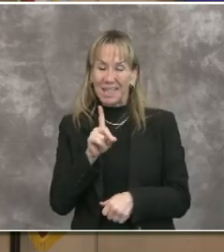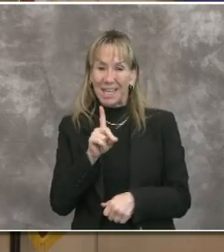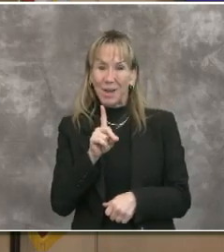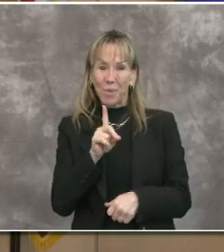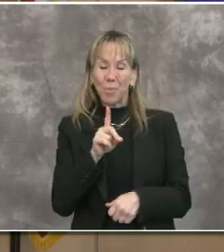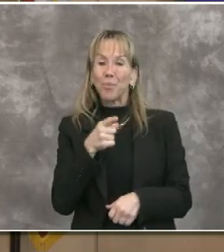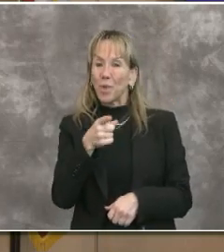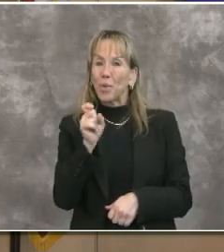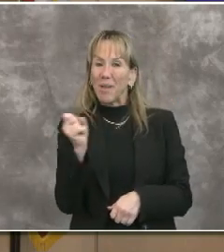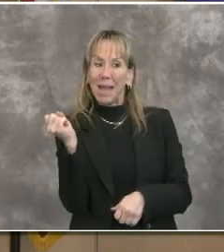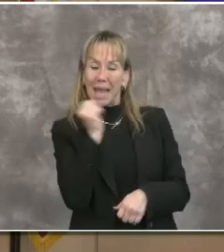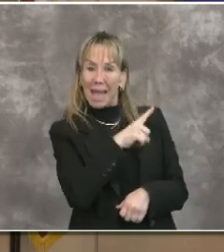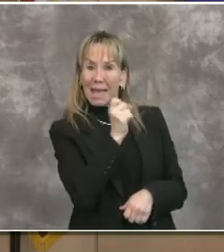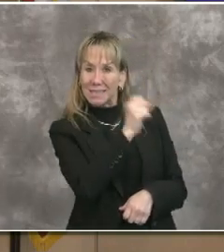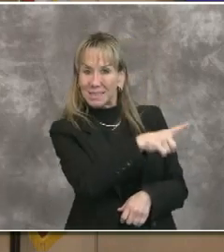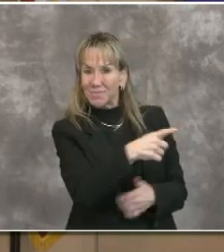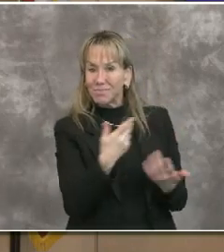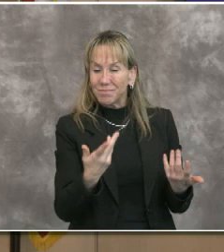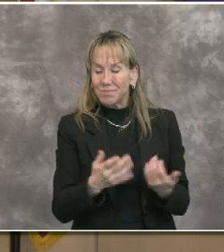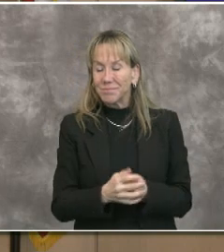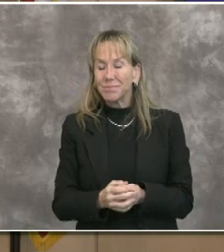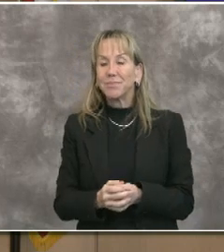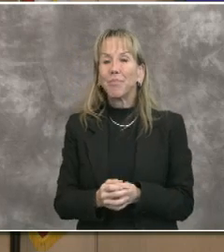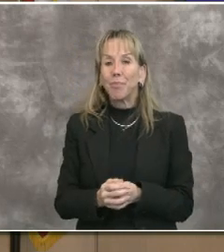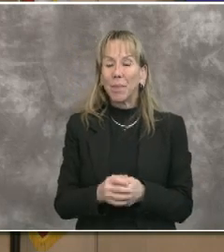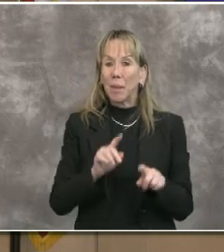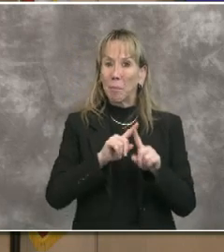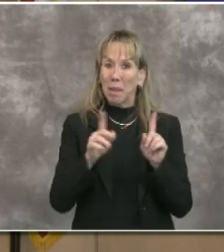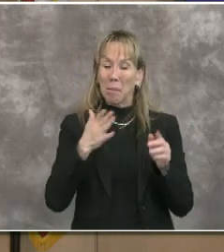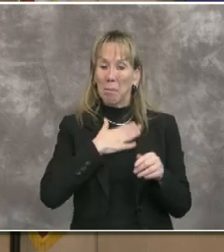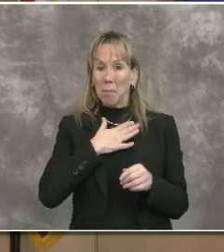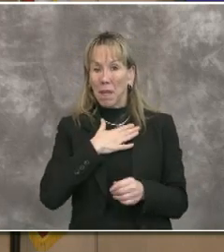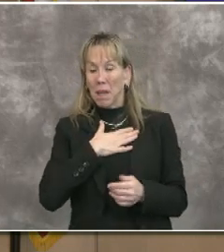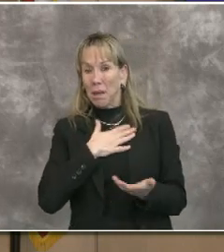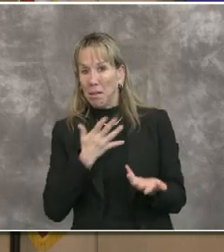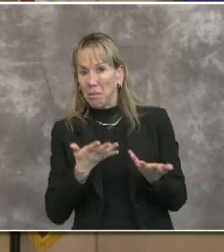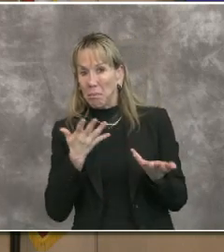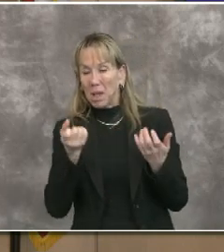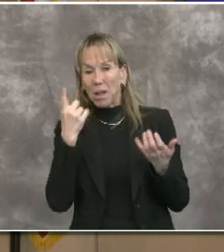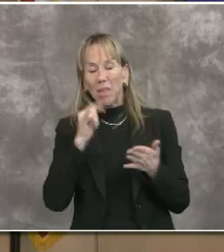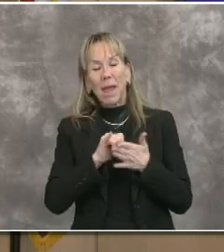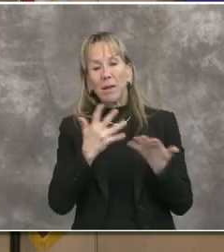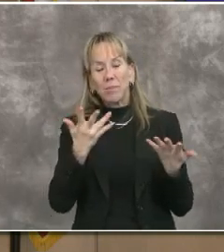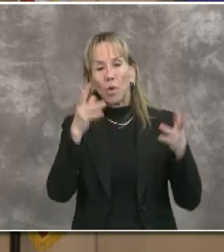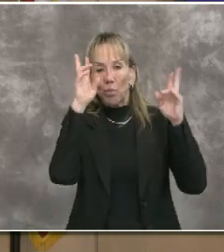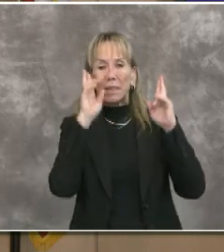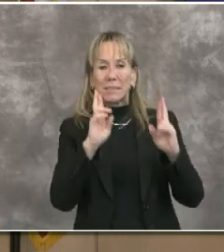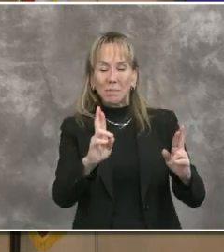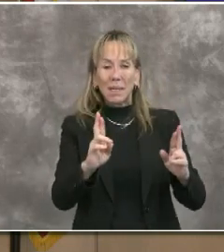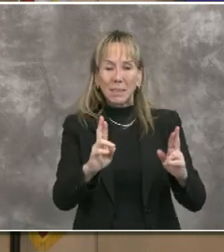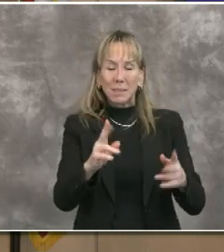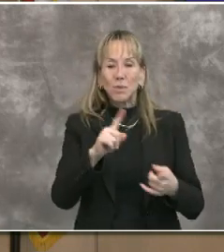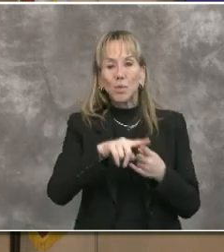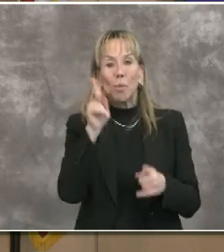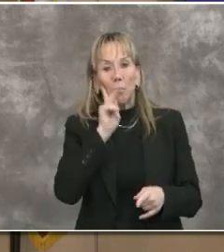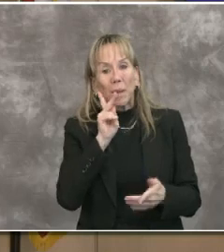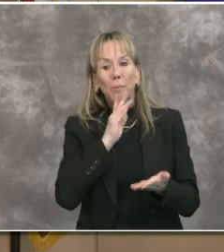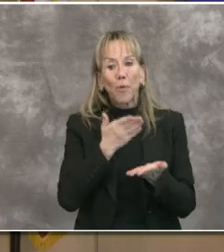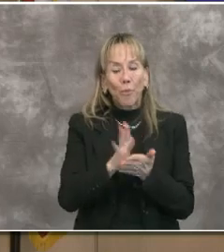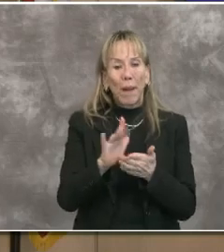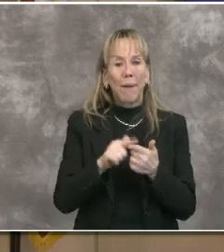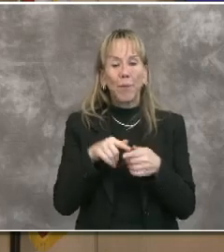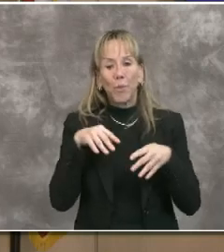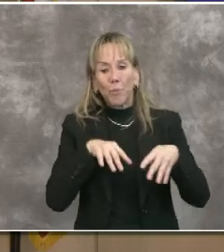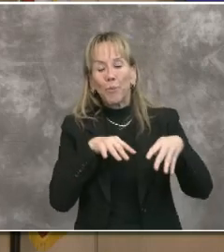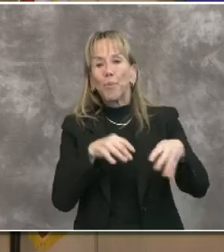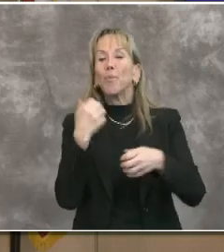those questions to them. But my understanding is that we are respectful of people's rights to protest. We wish